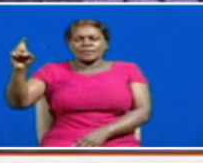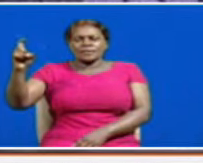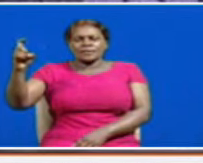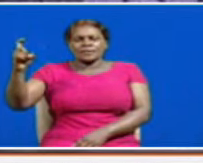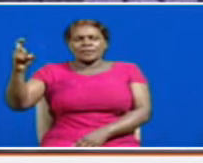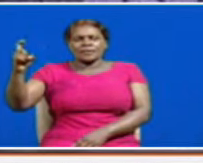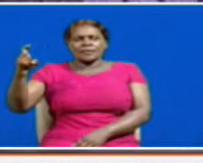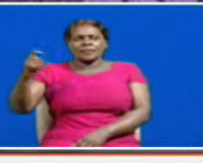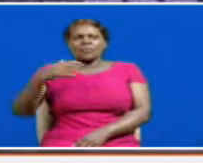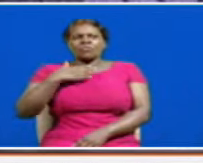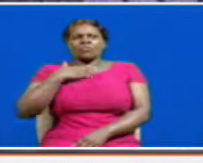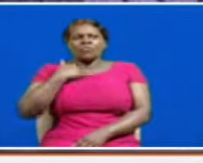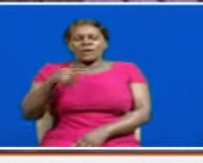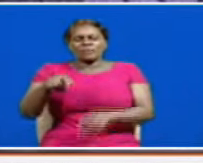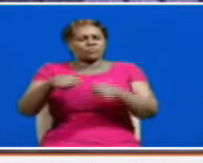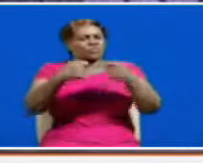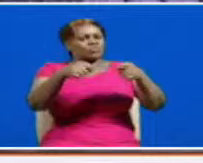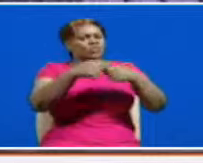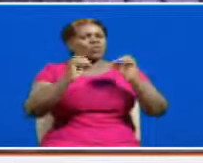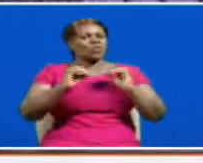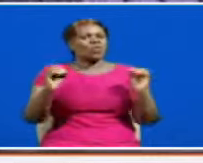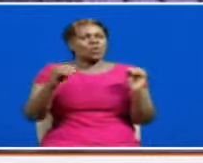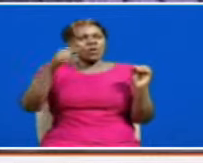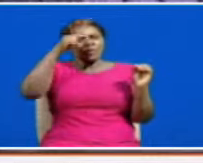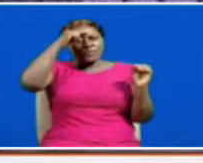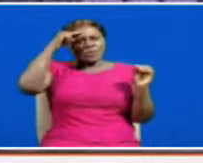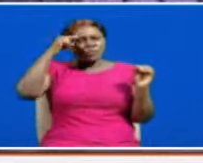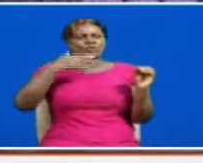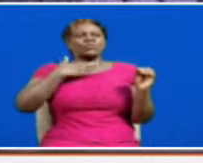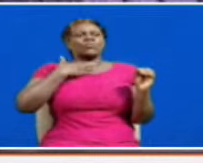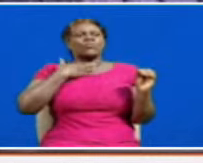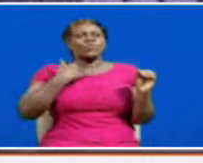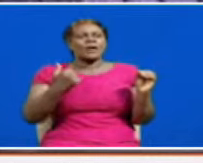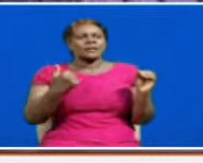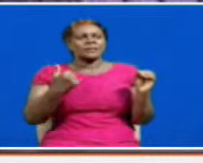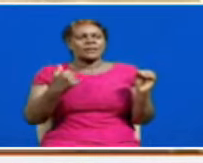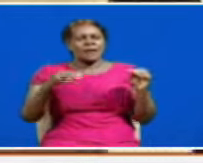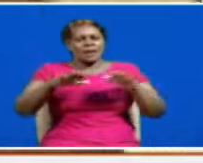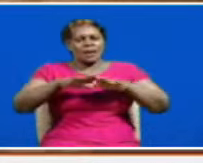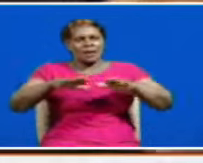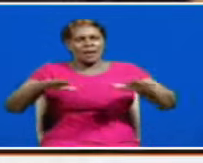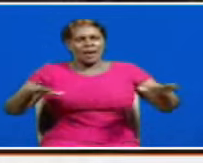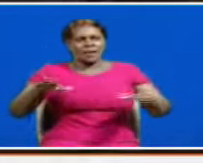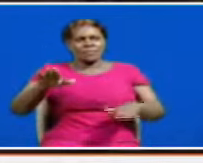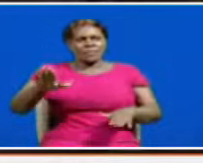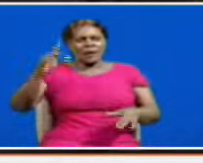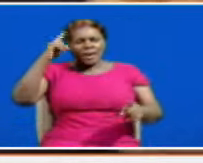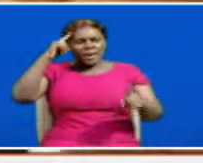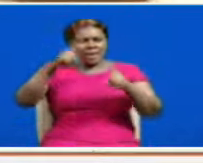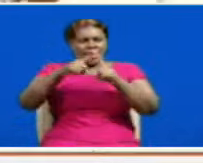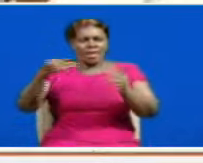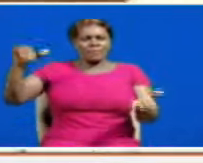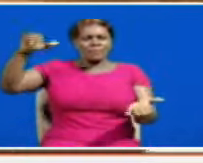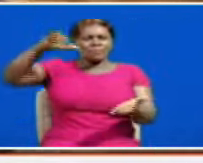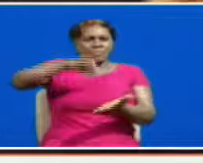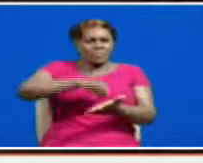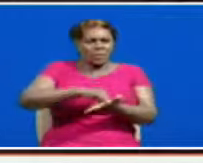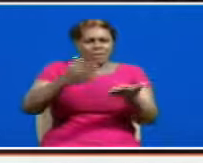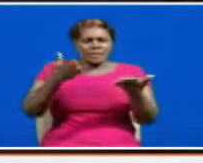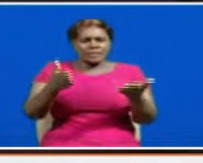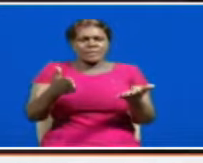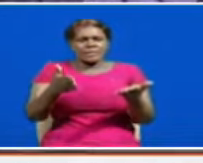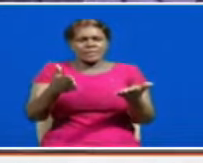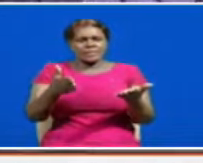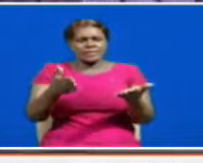president, would not want such a disruption just because that we are looking for a land for his purposes of landing. Based on the